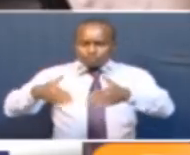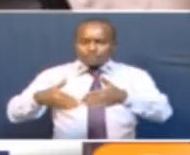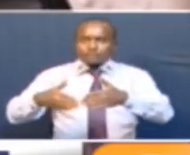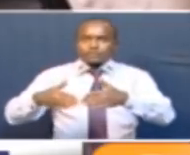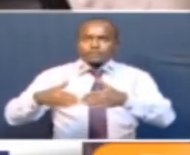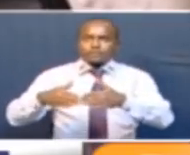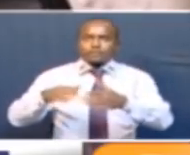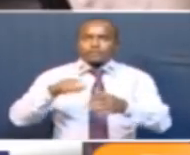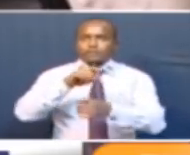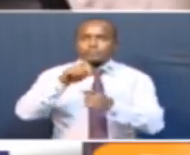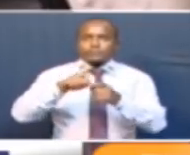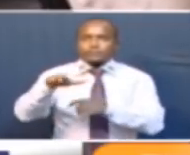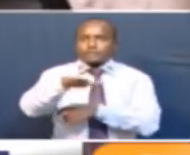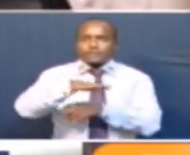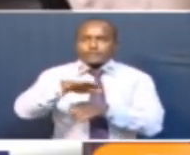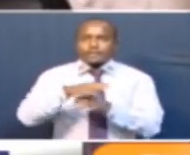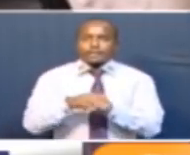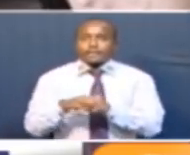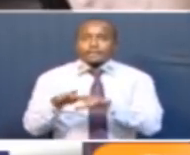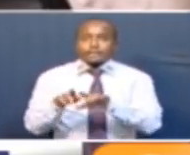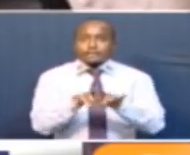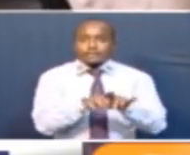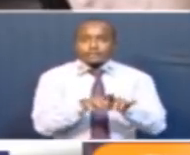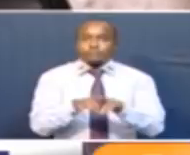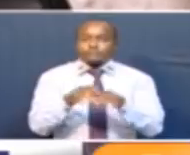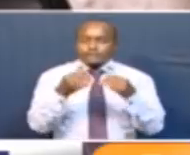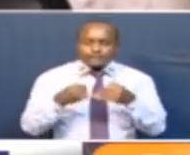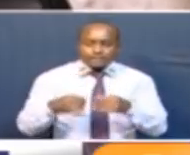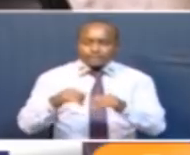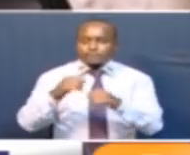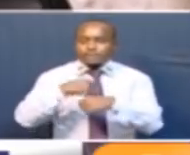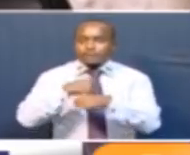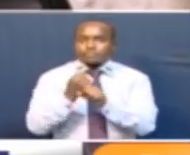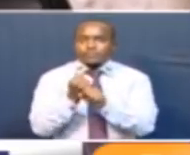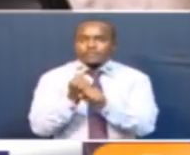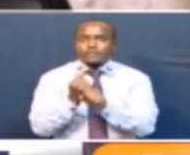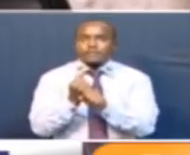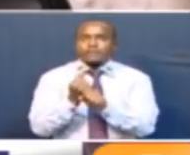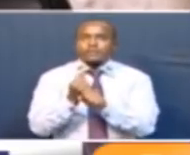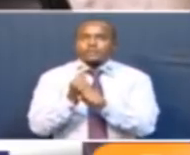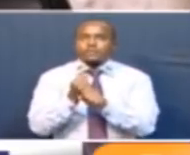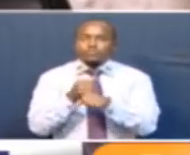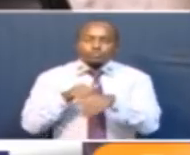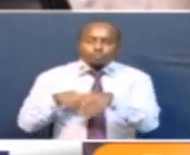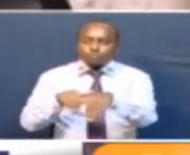sites. In addition, attempts are being made to track the phones of those on board,